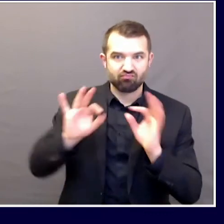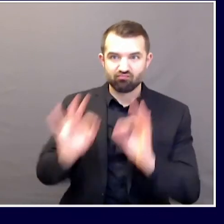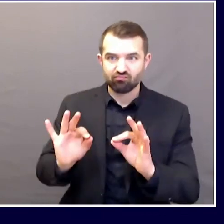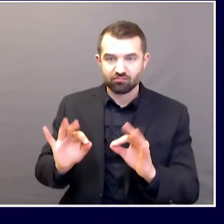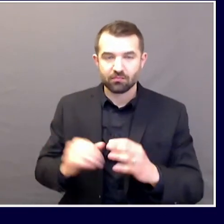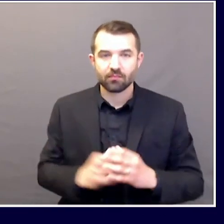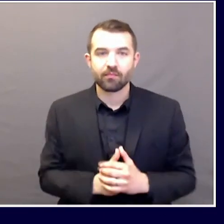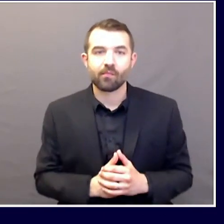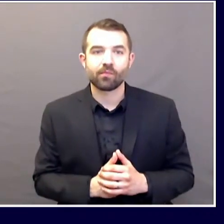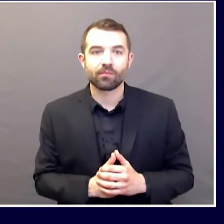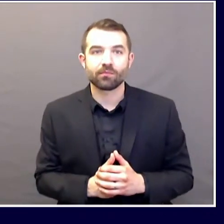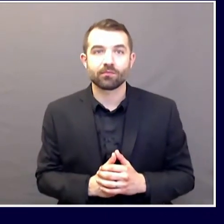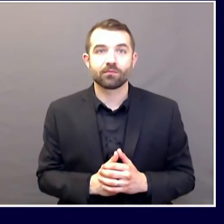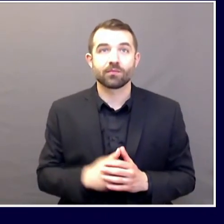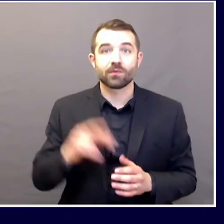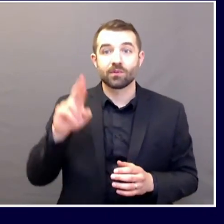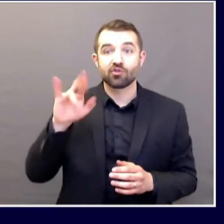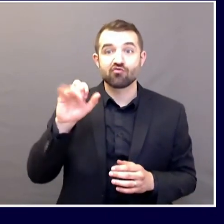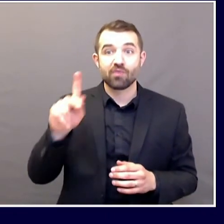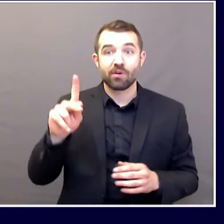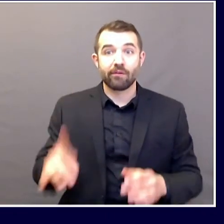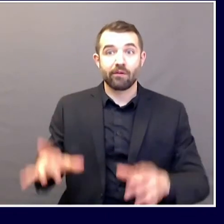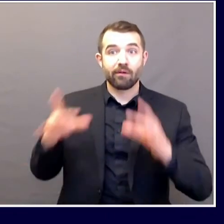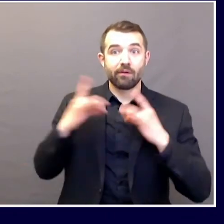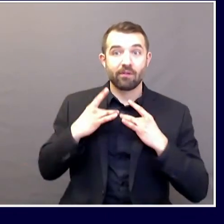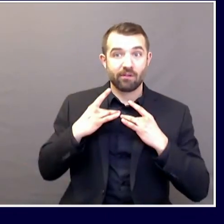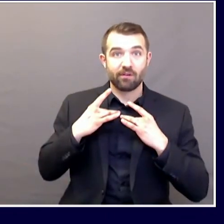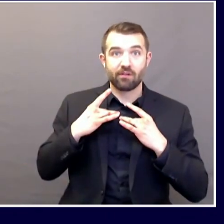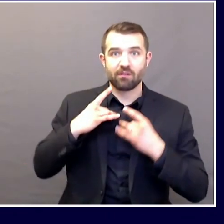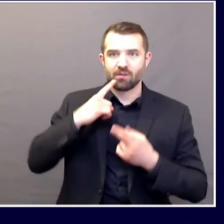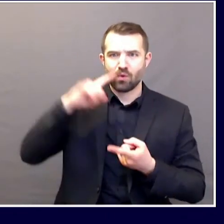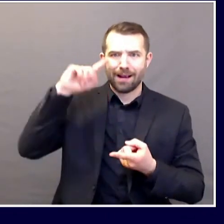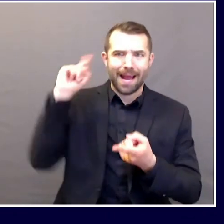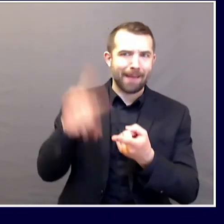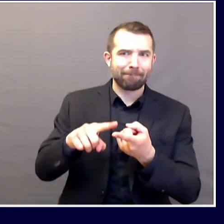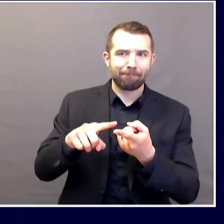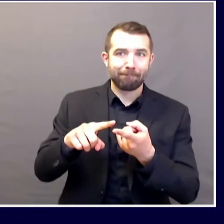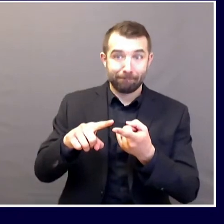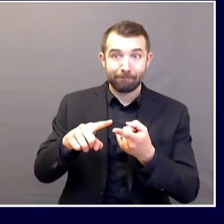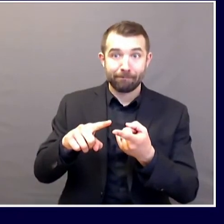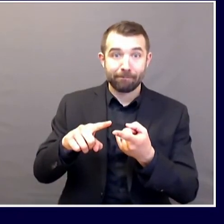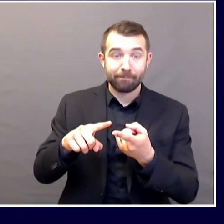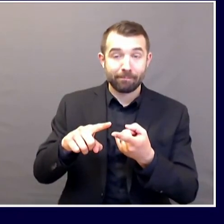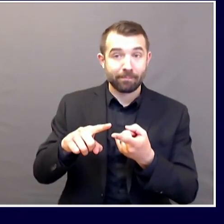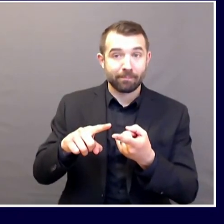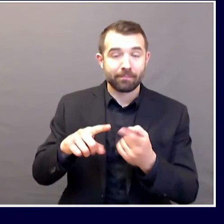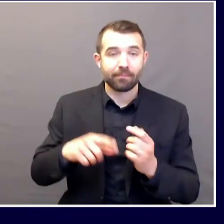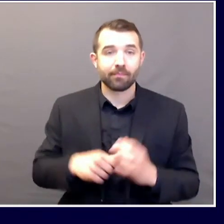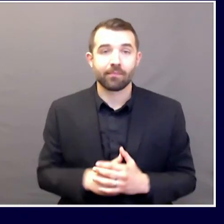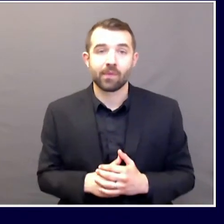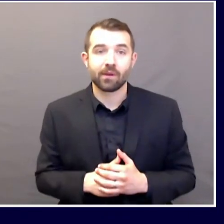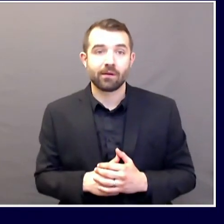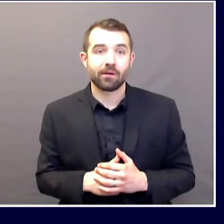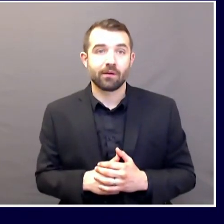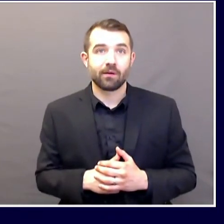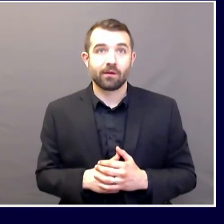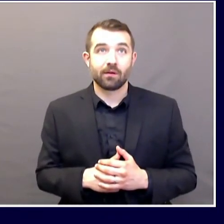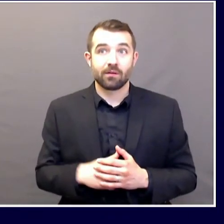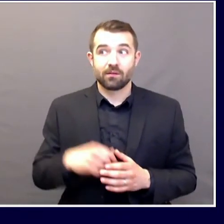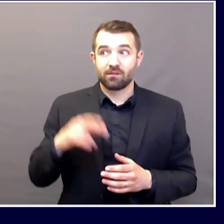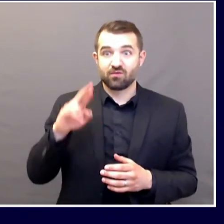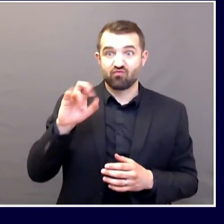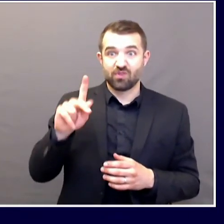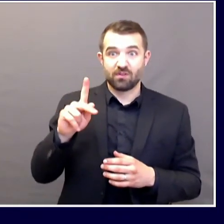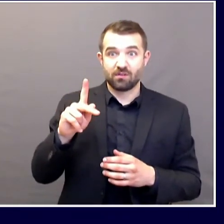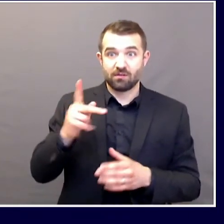drops precipitously. And with that drop in getting COVID comes a drop in your risk of dying from